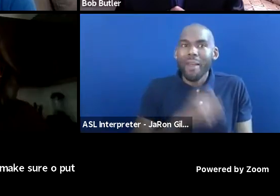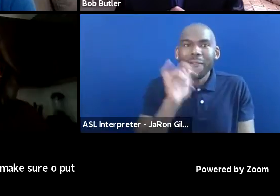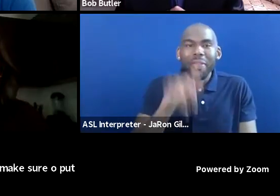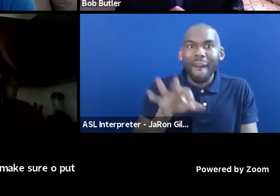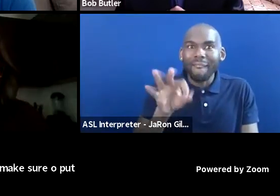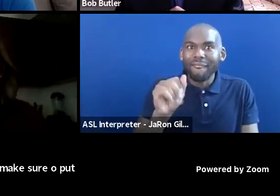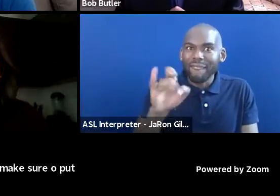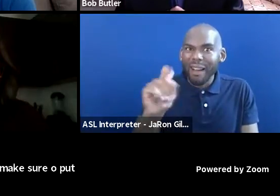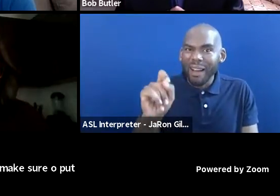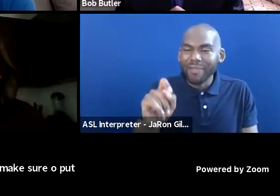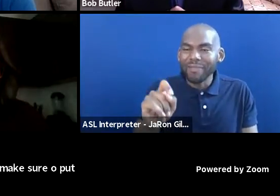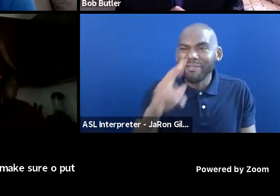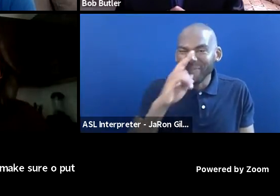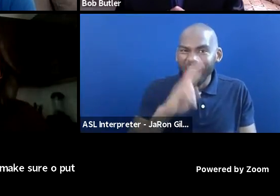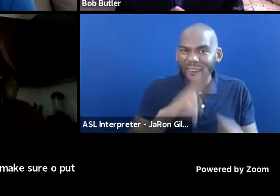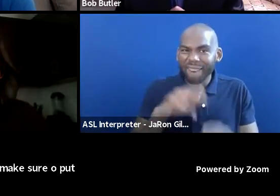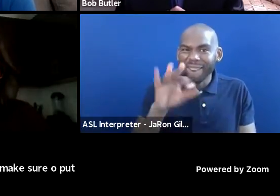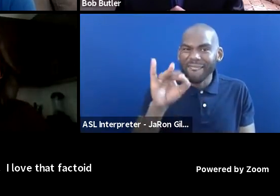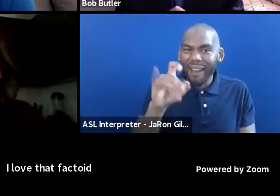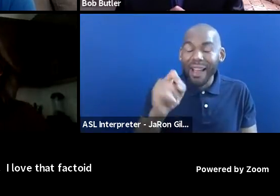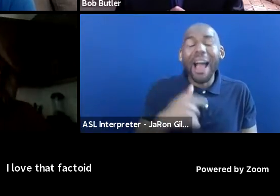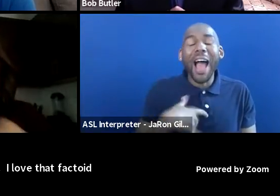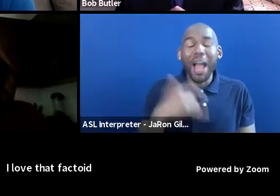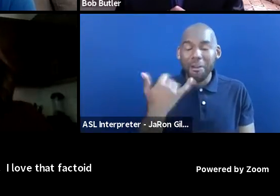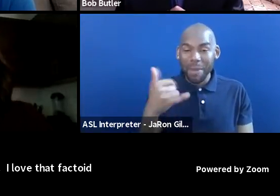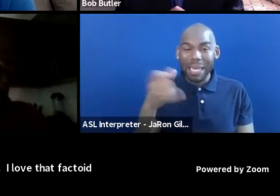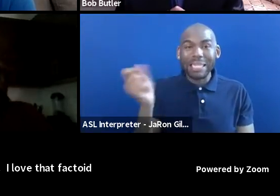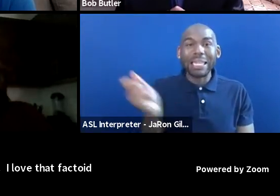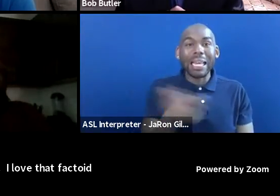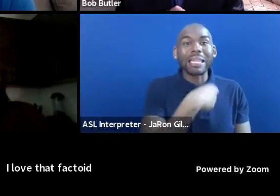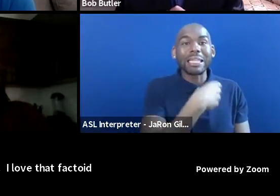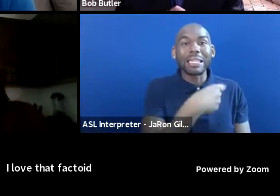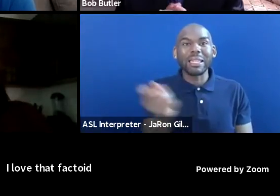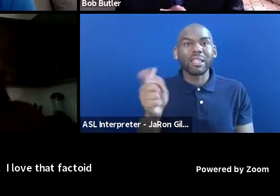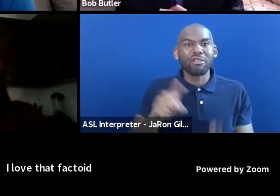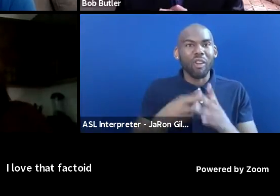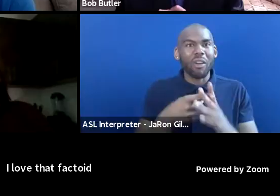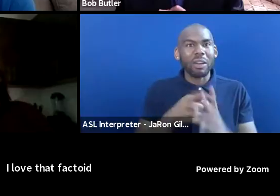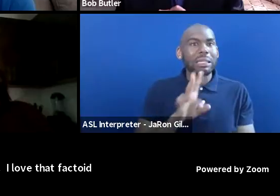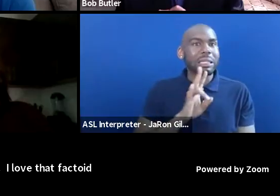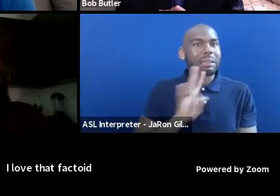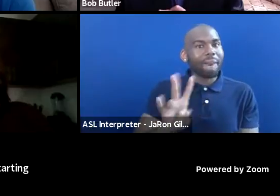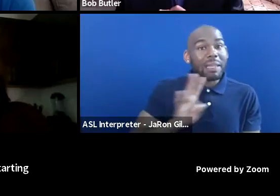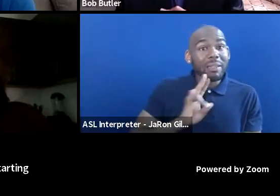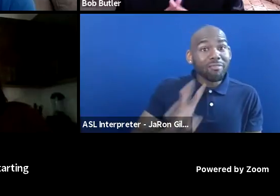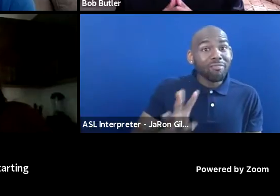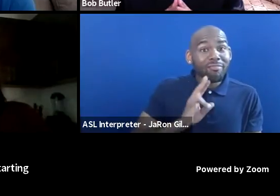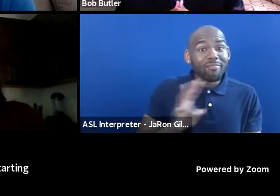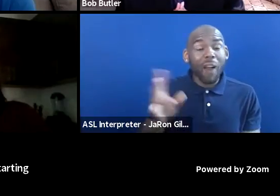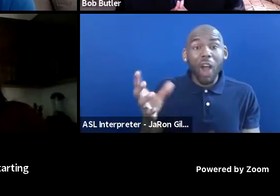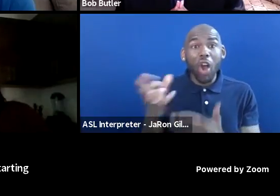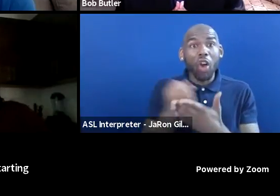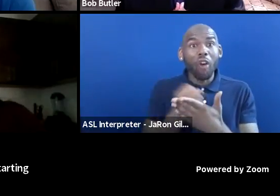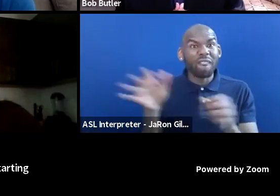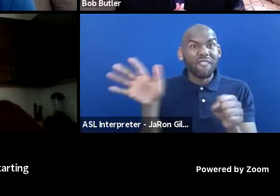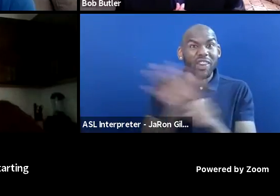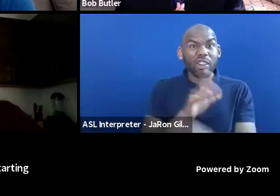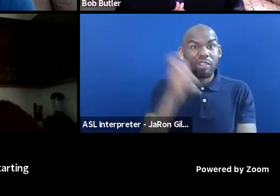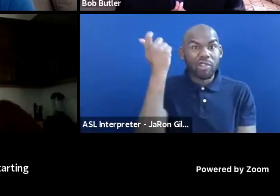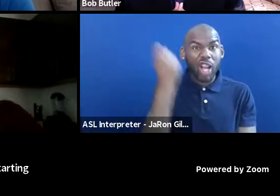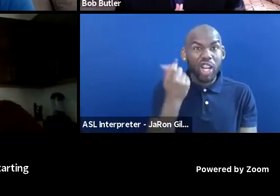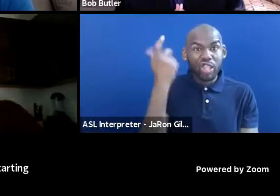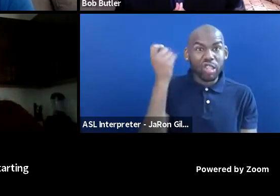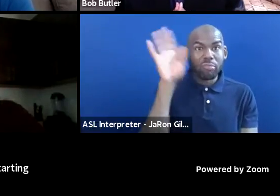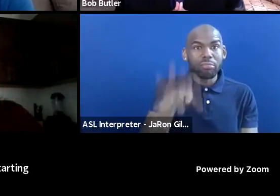But I played tennis starting at 7 years old, and I earned a full ride scholarship to Division